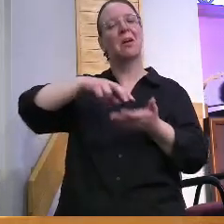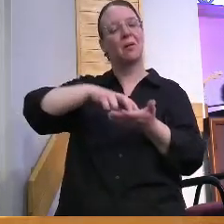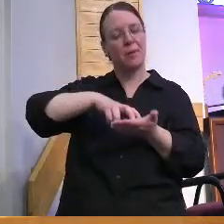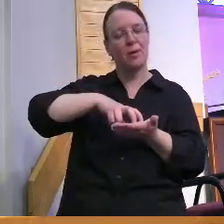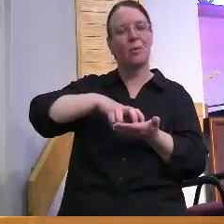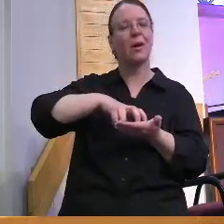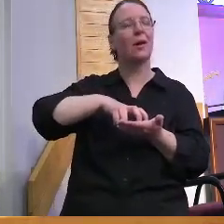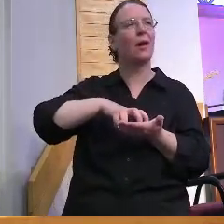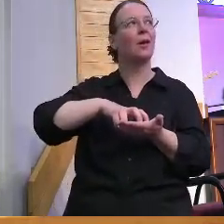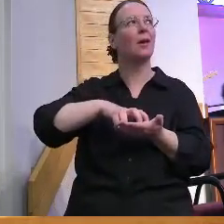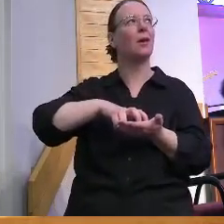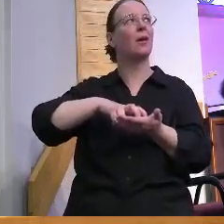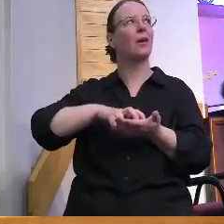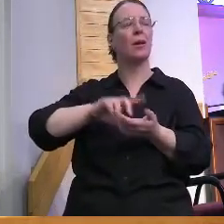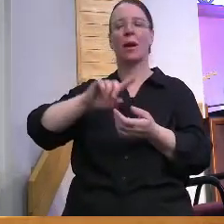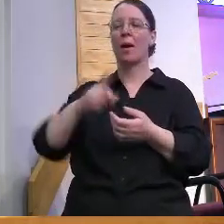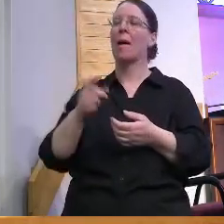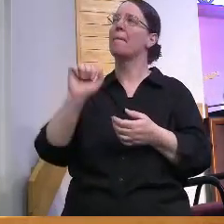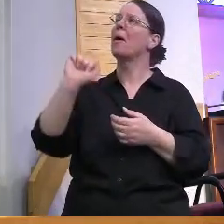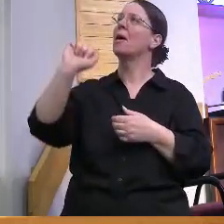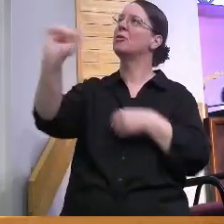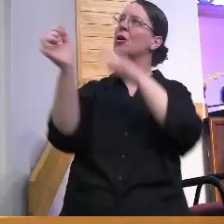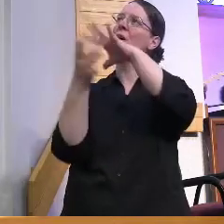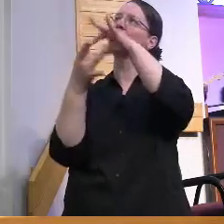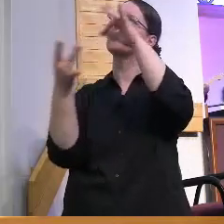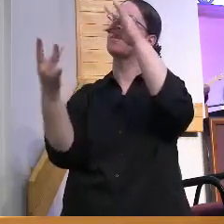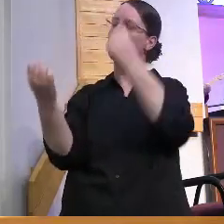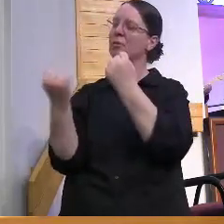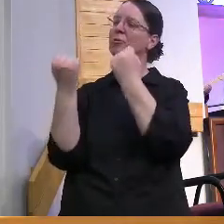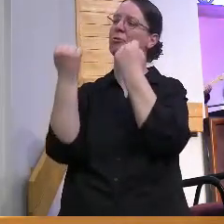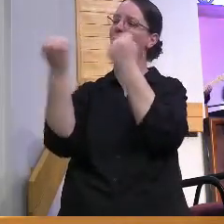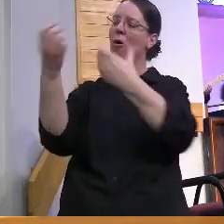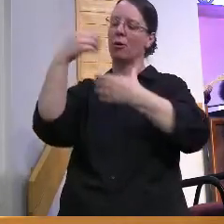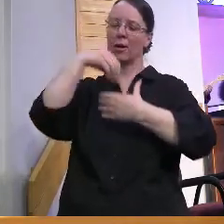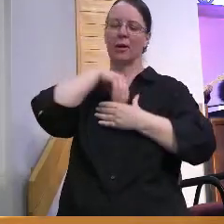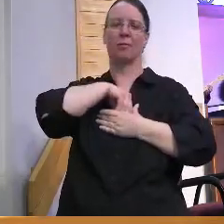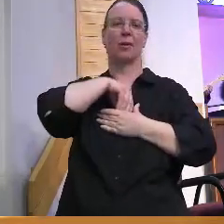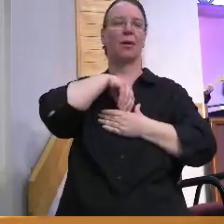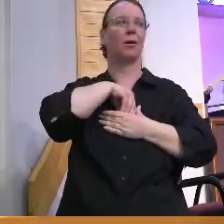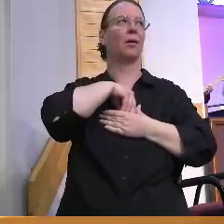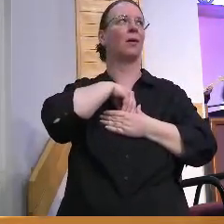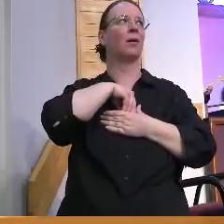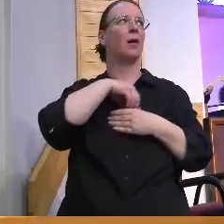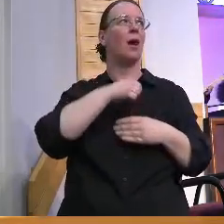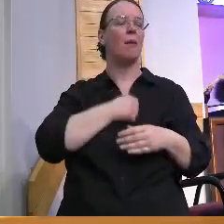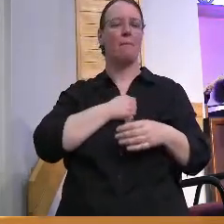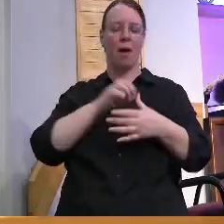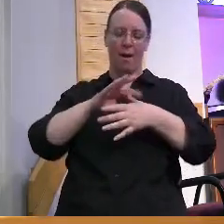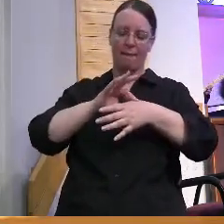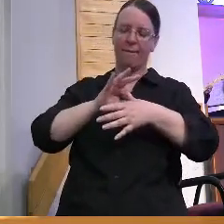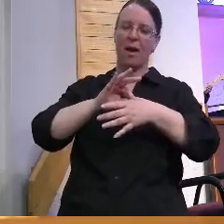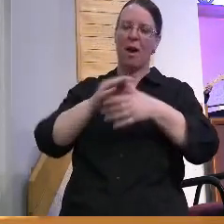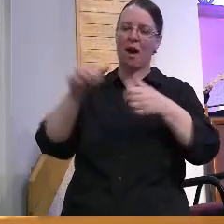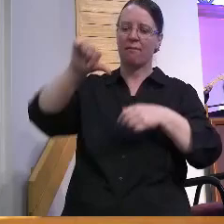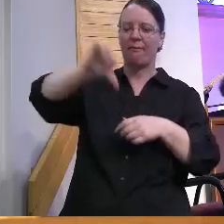The answer is Jesus. Your spirit is strong in me. My destiny